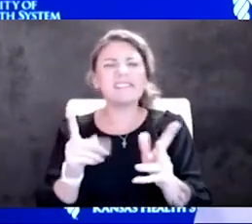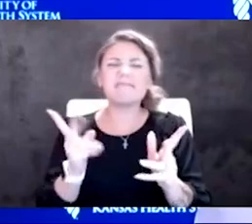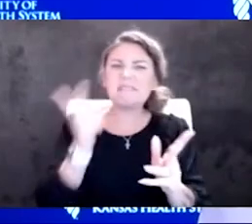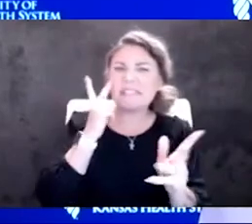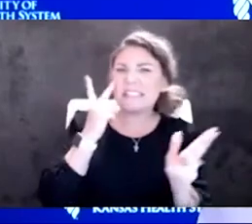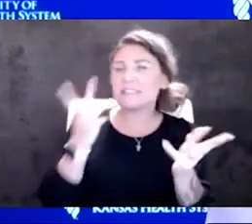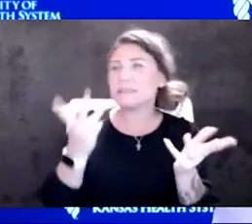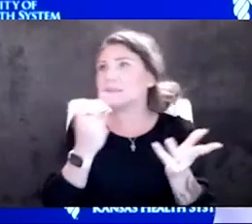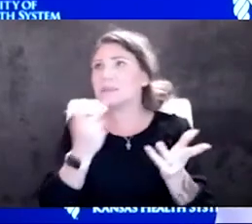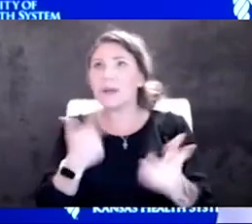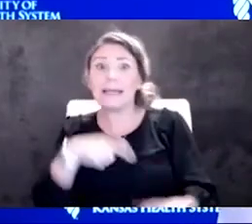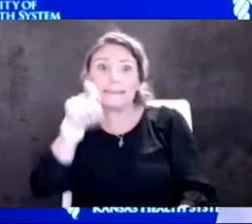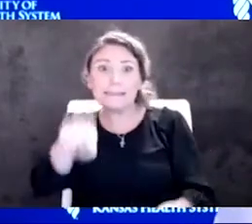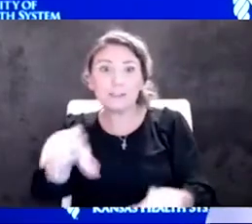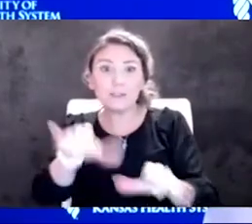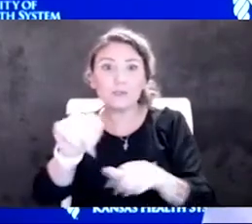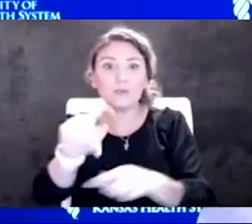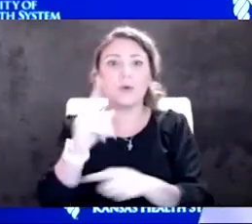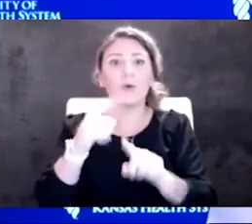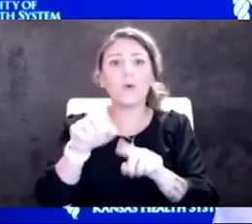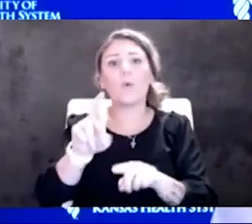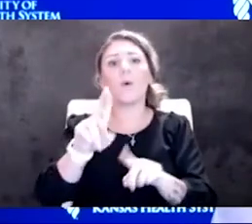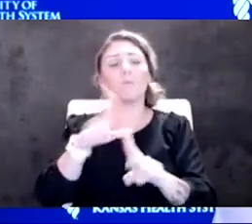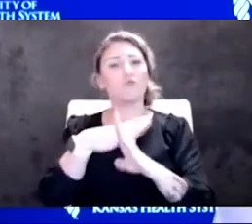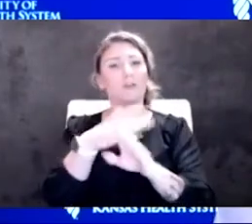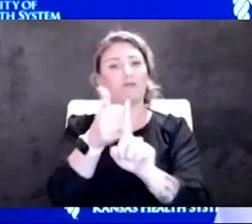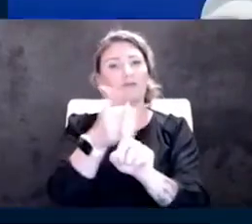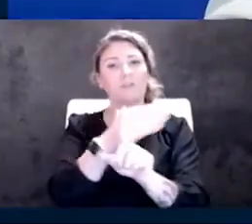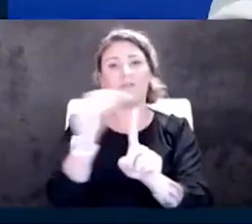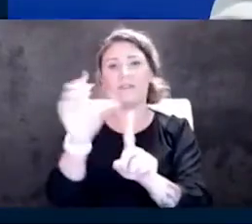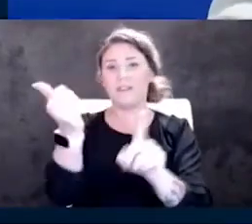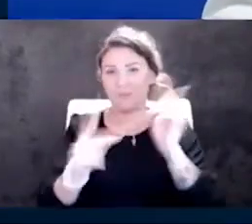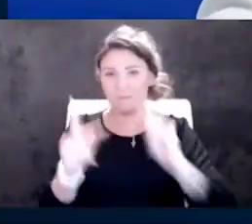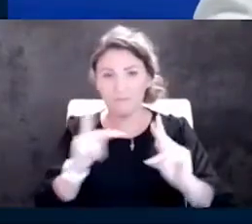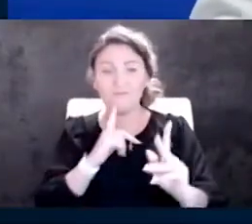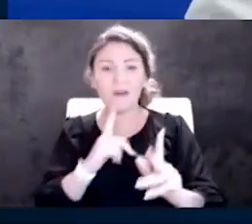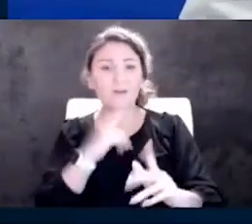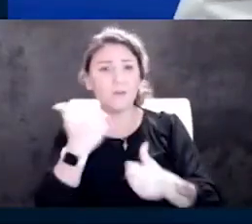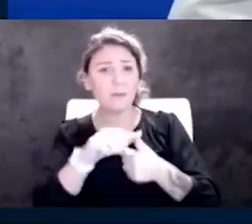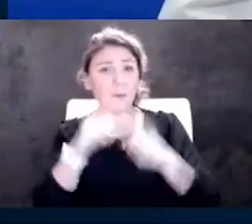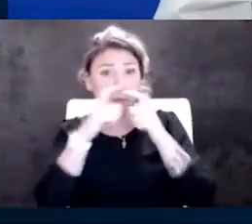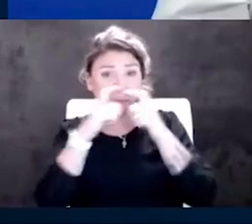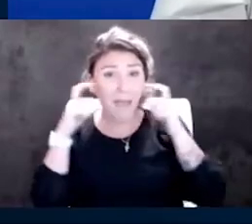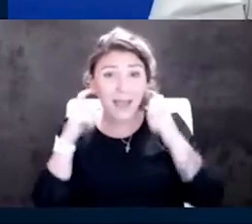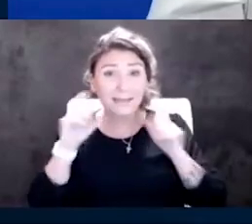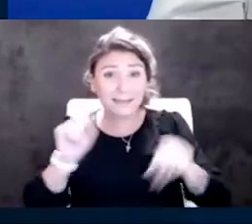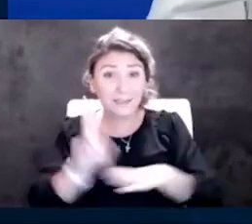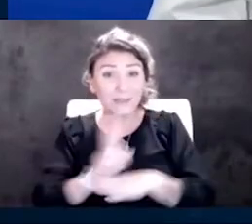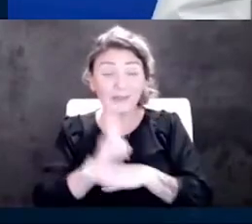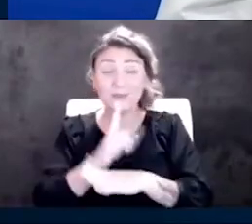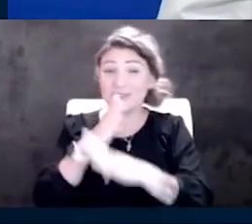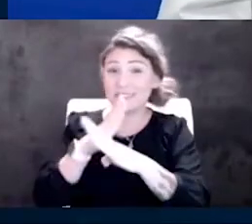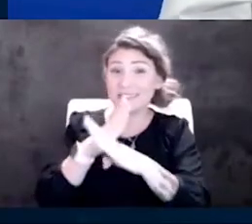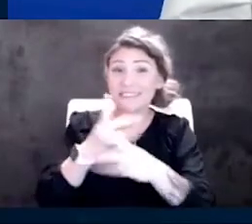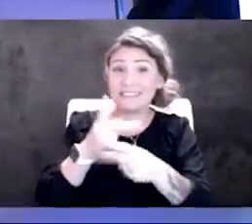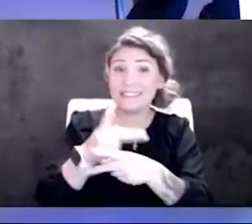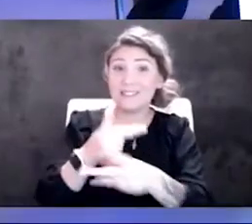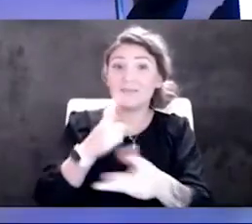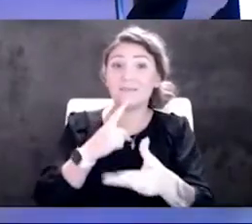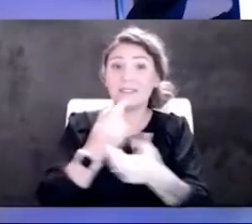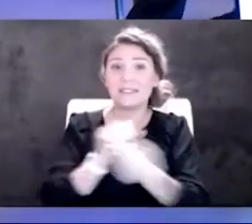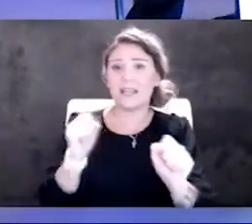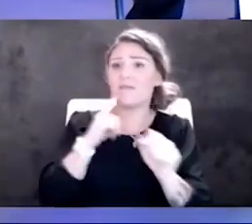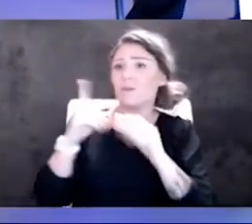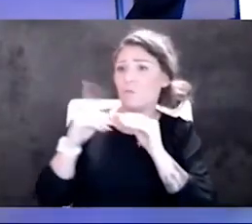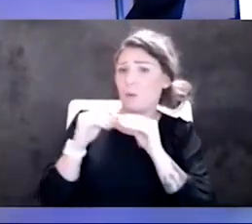Or are you trying to protect yourself as much as possible for those next? Remember, you can wear a mask. You can do the things to keep you safe. So that helps. Yeah. And I just have one more comment. The